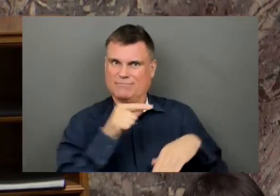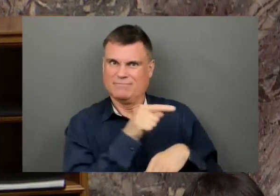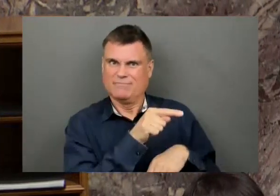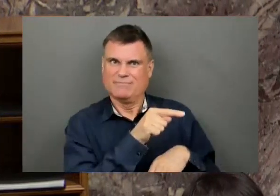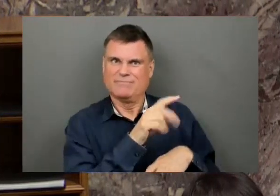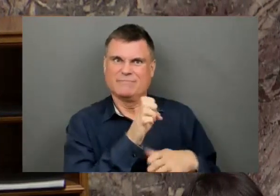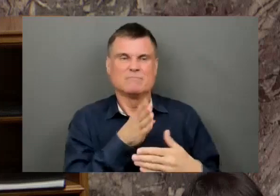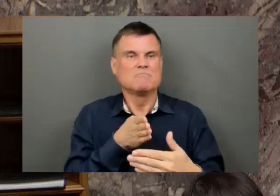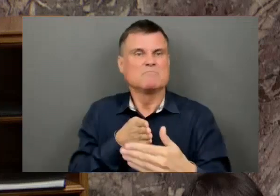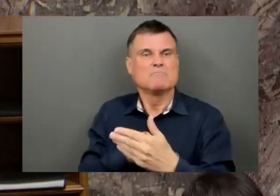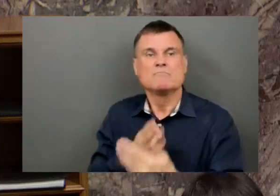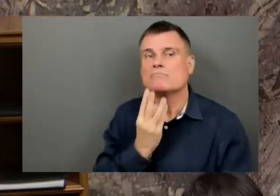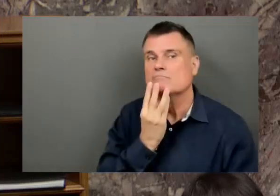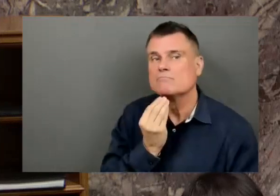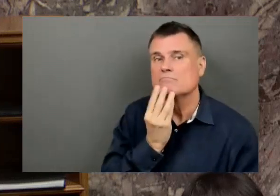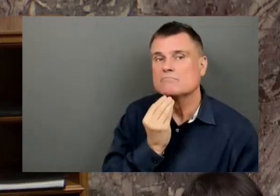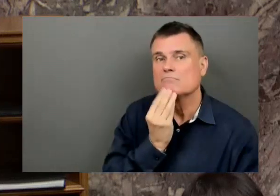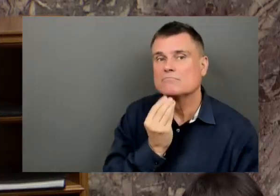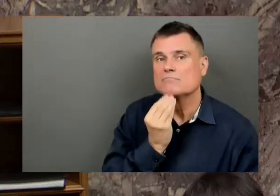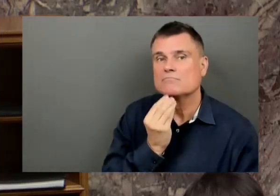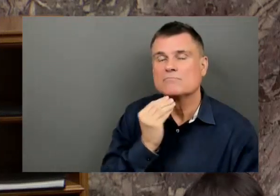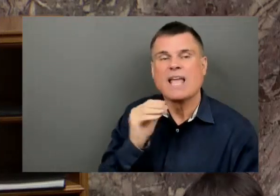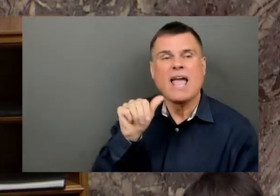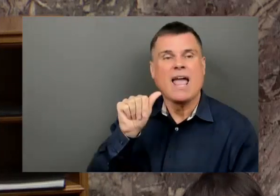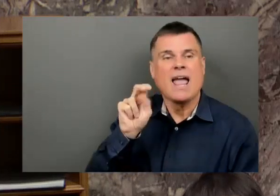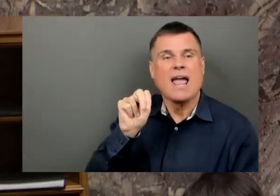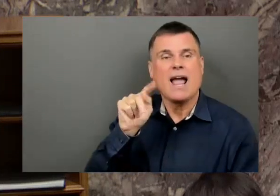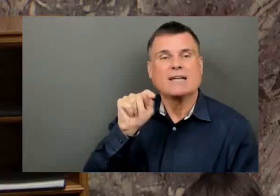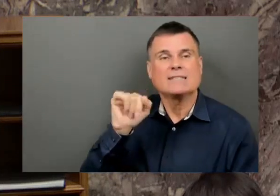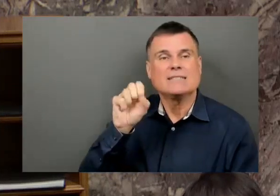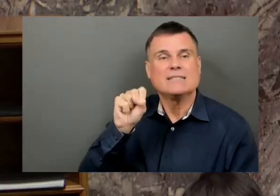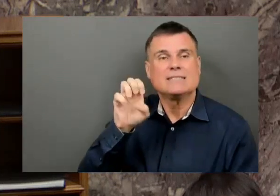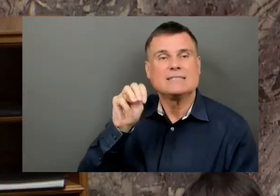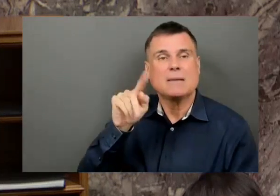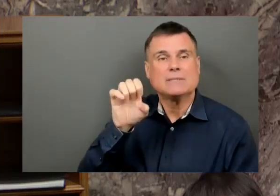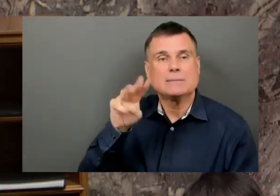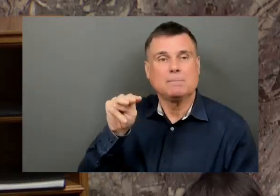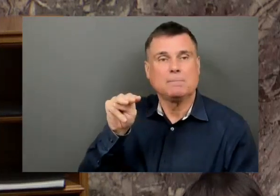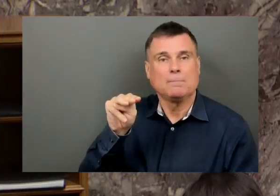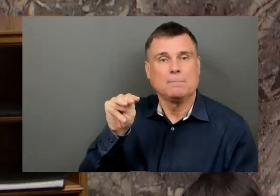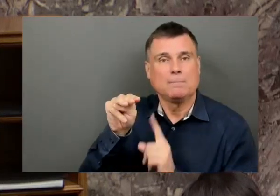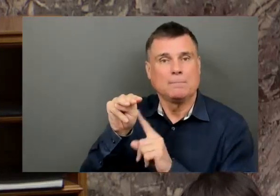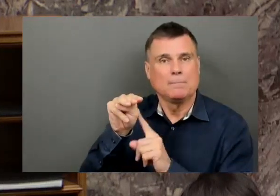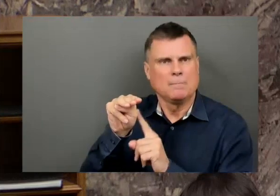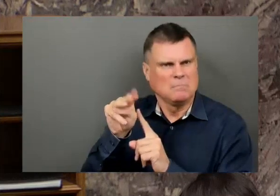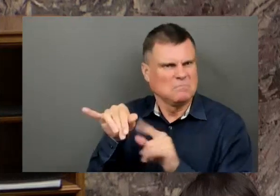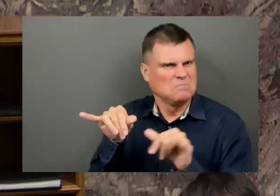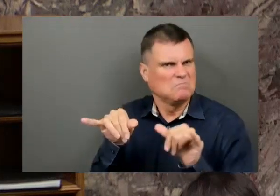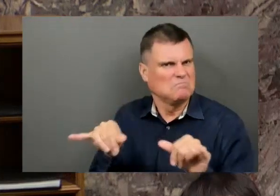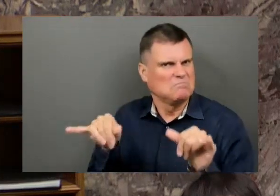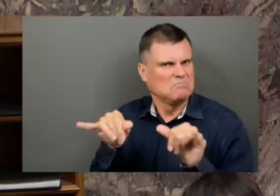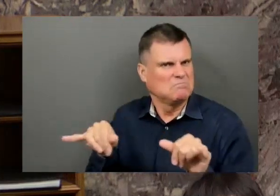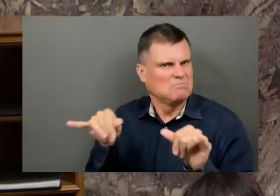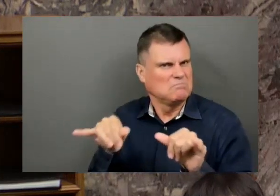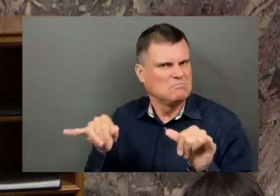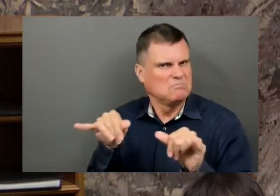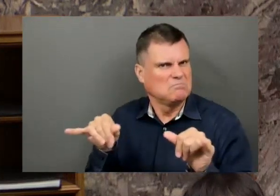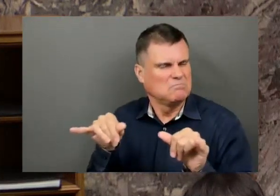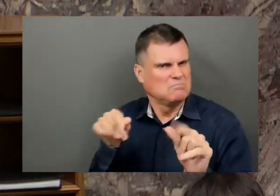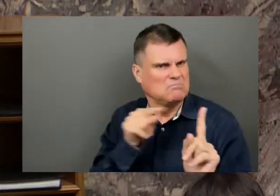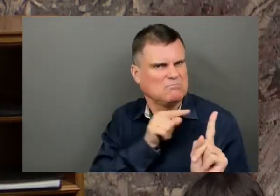have consistently shown," end of quote. The former finance minister provided multiple examples